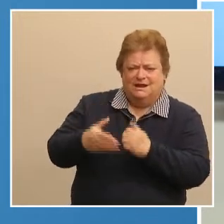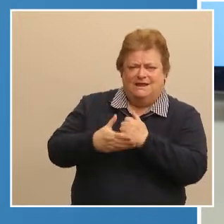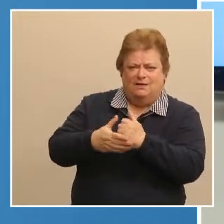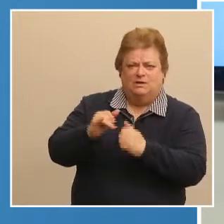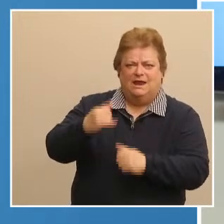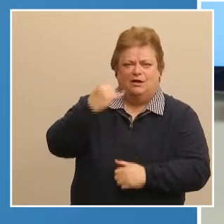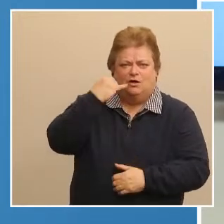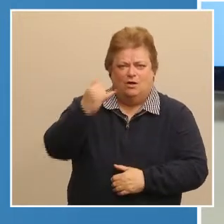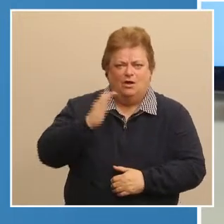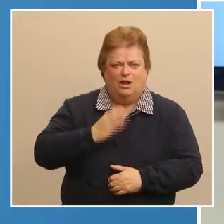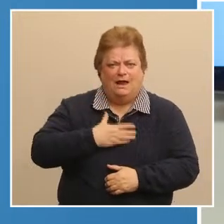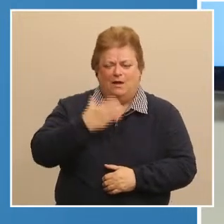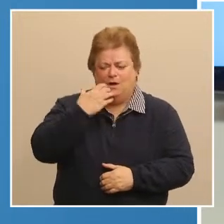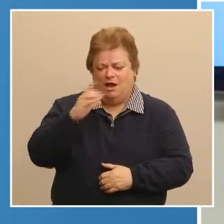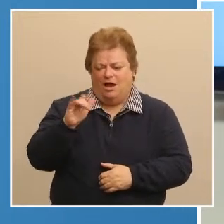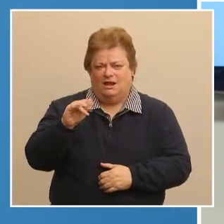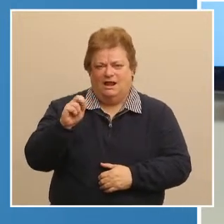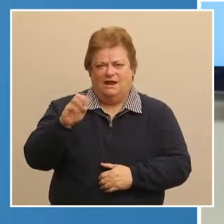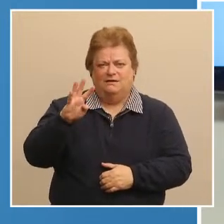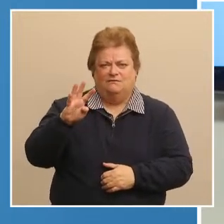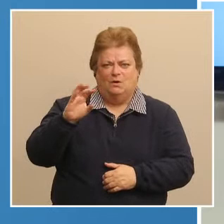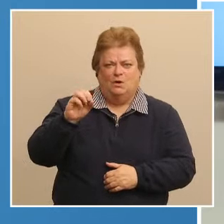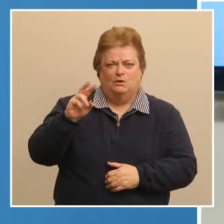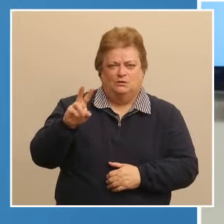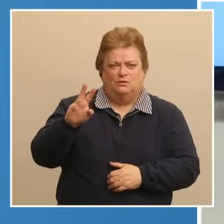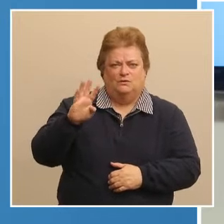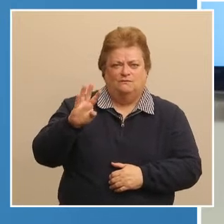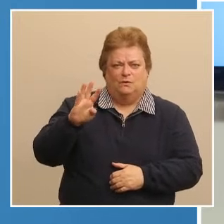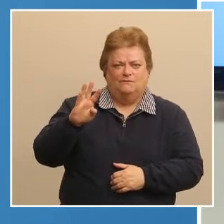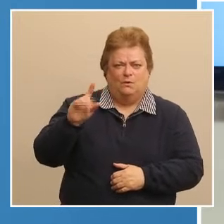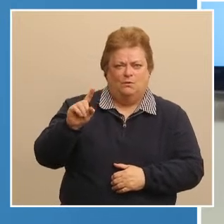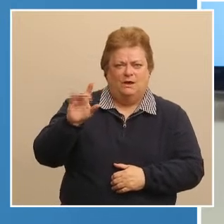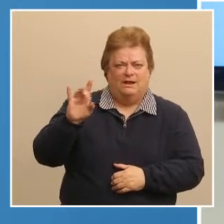our COVID-19 hotline at